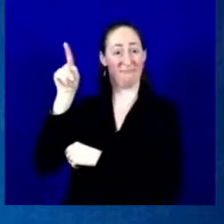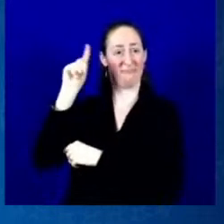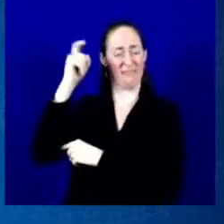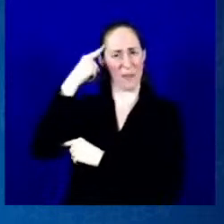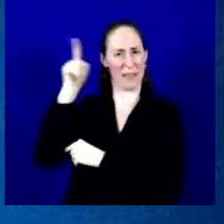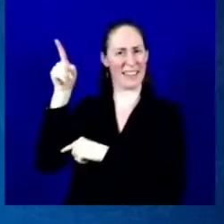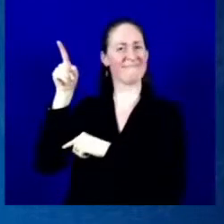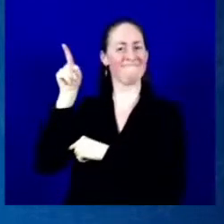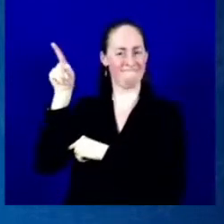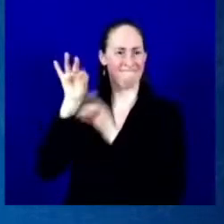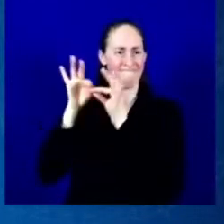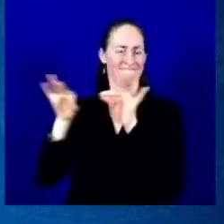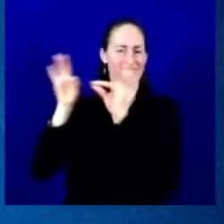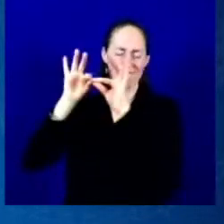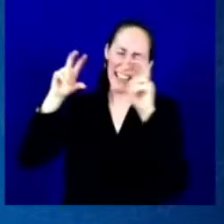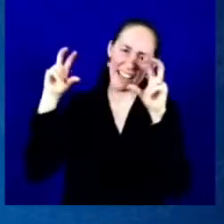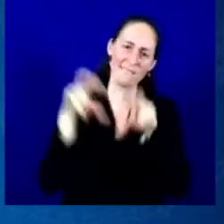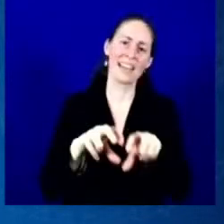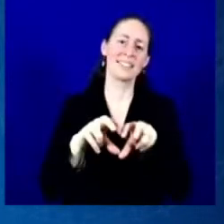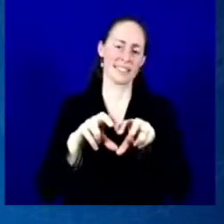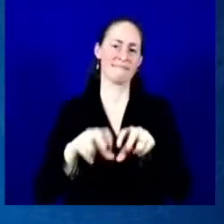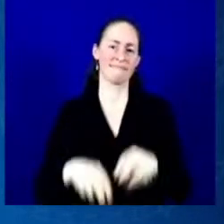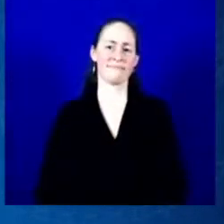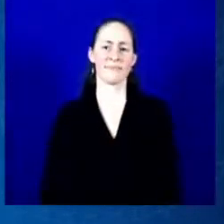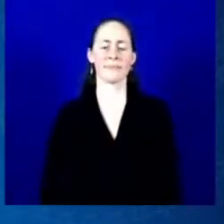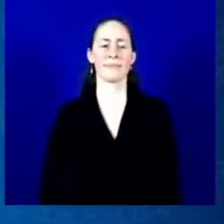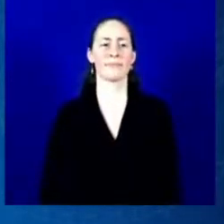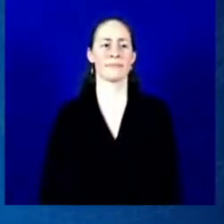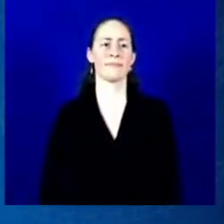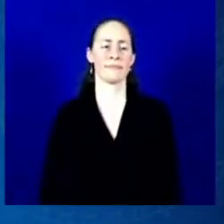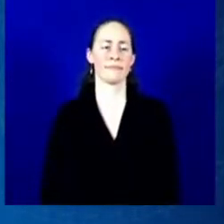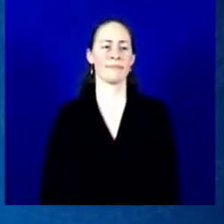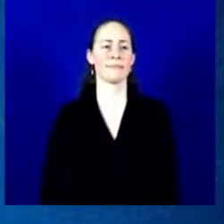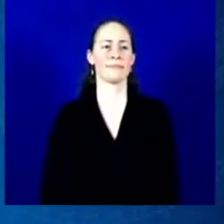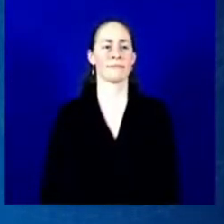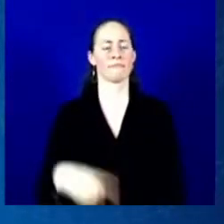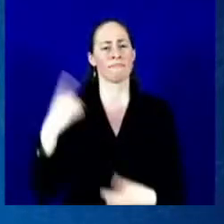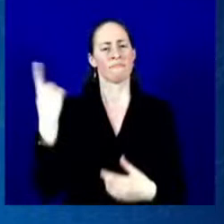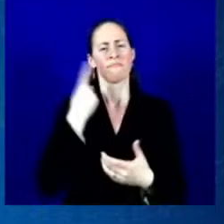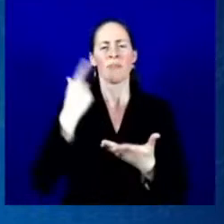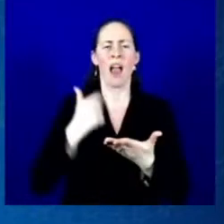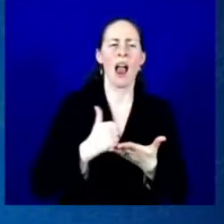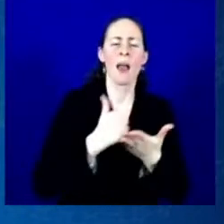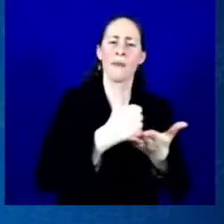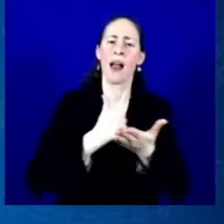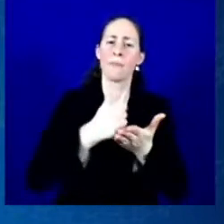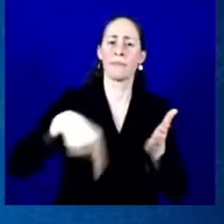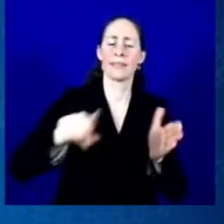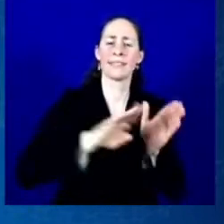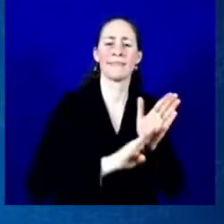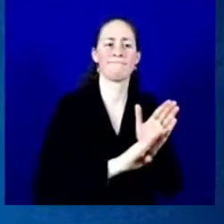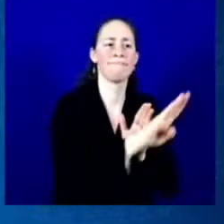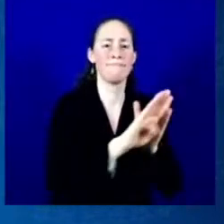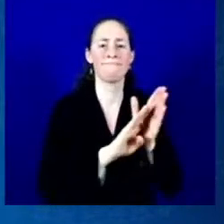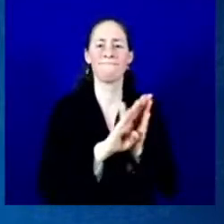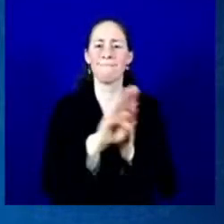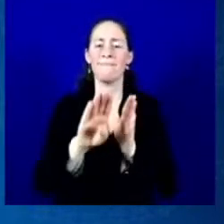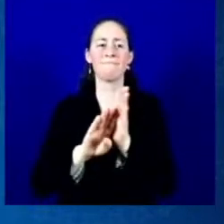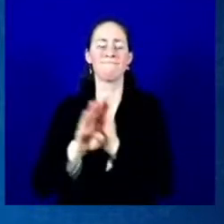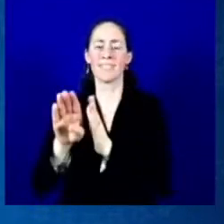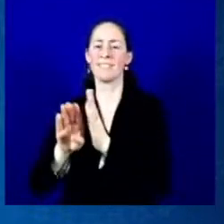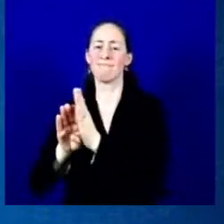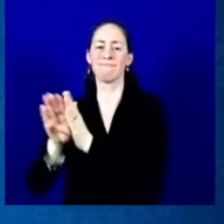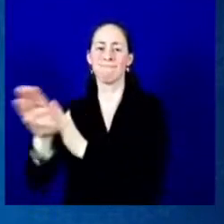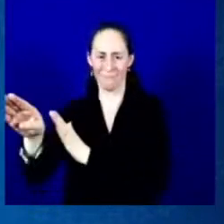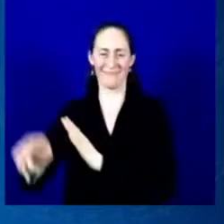Time and again, they propel us into the future. That's why I proposed the American Jobs Plan,